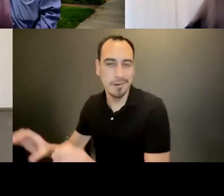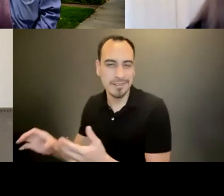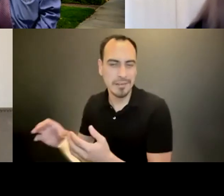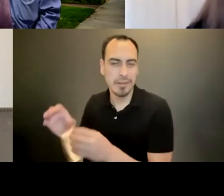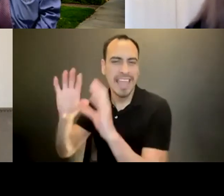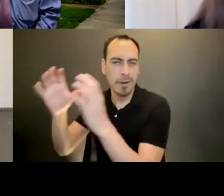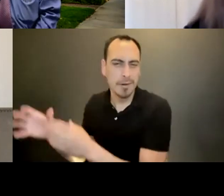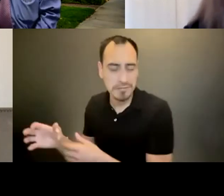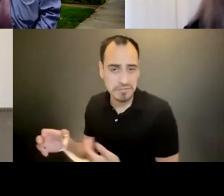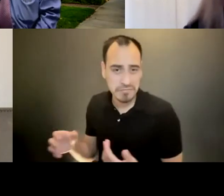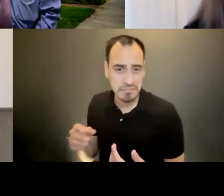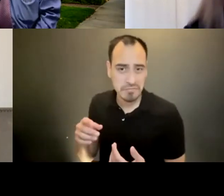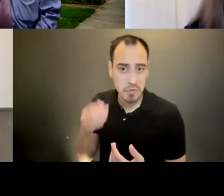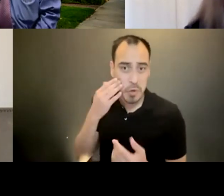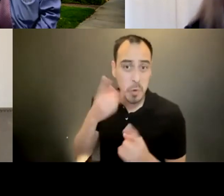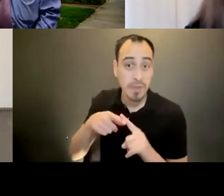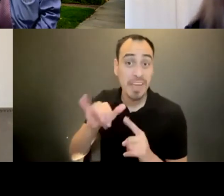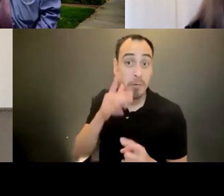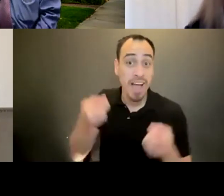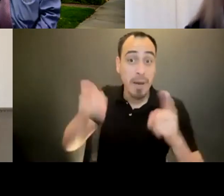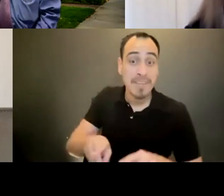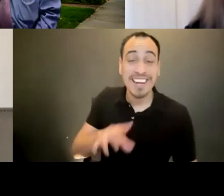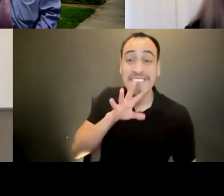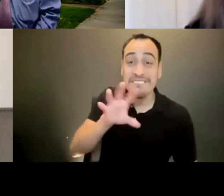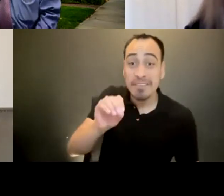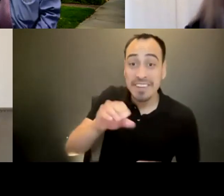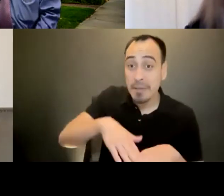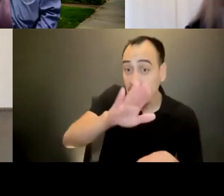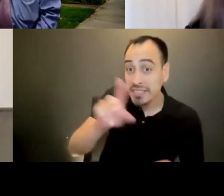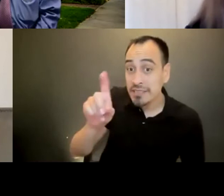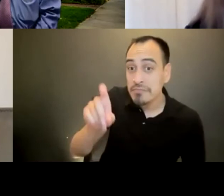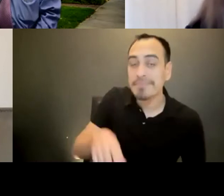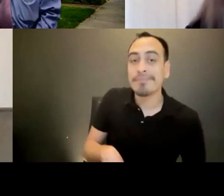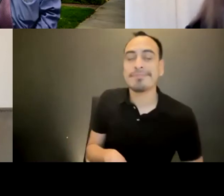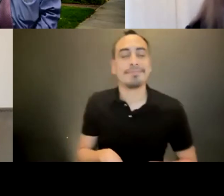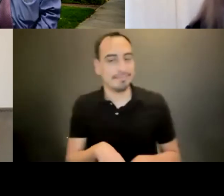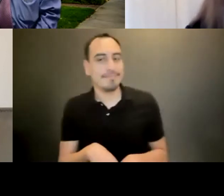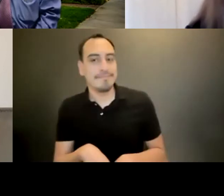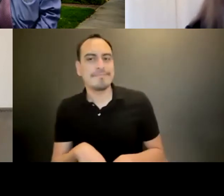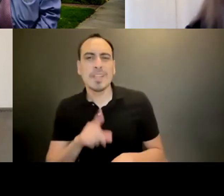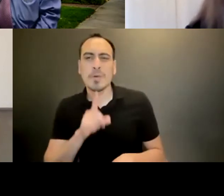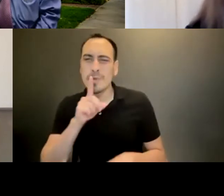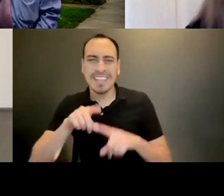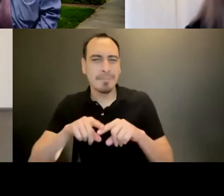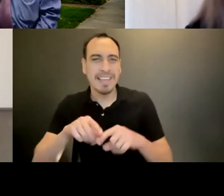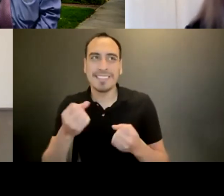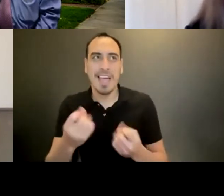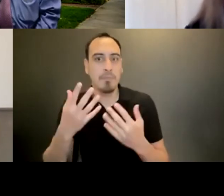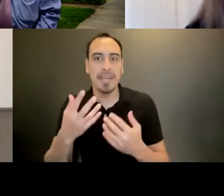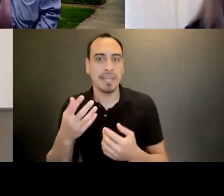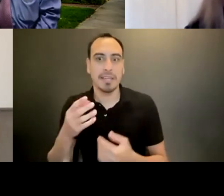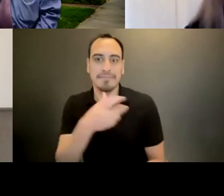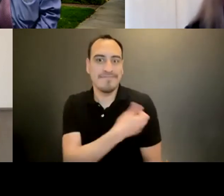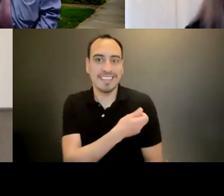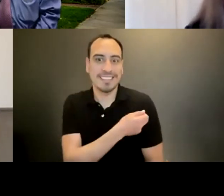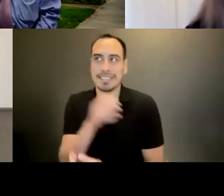You're muted. Helps to get off mute. It's really dependent on how many doses we get, because this